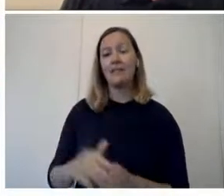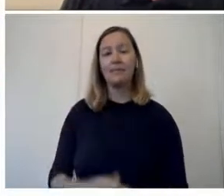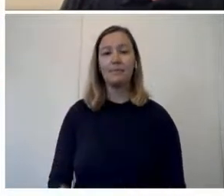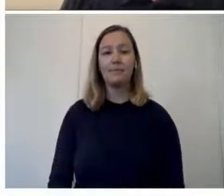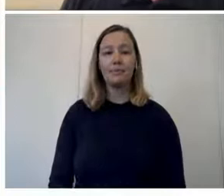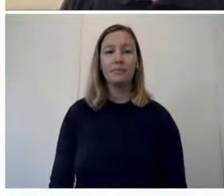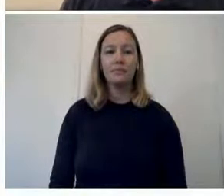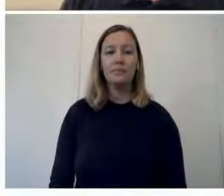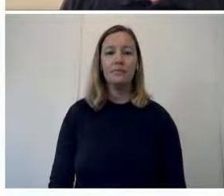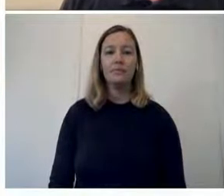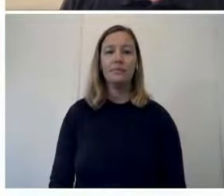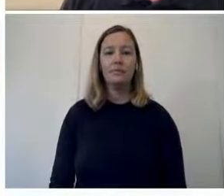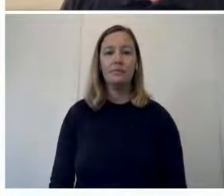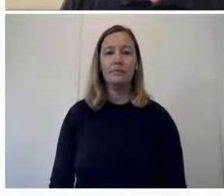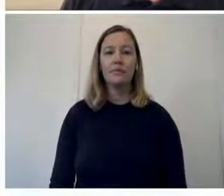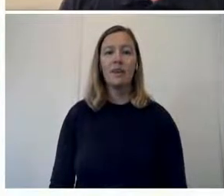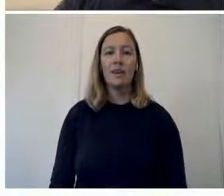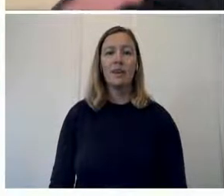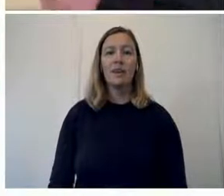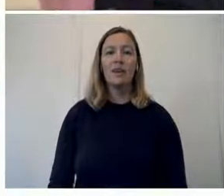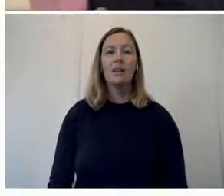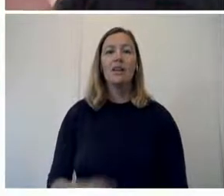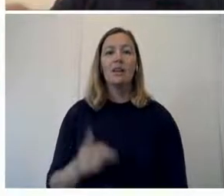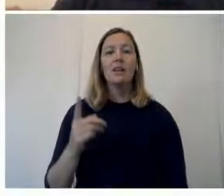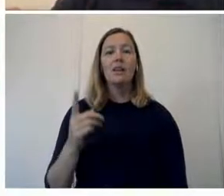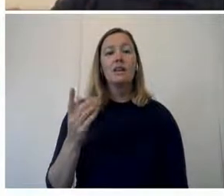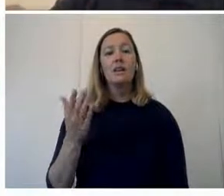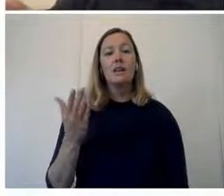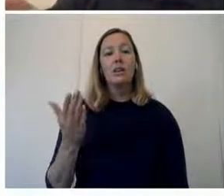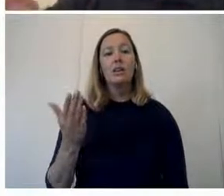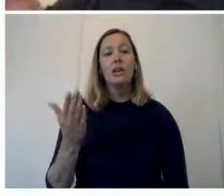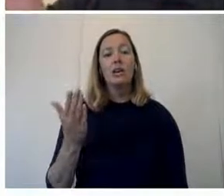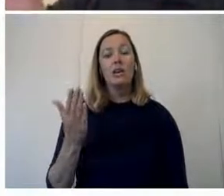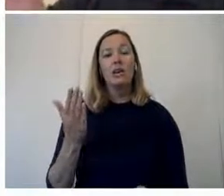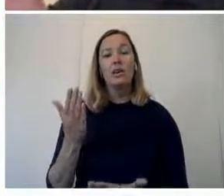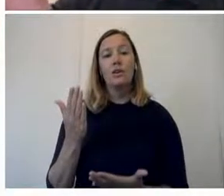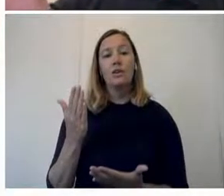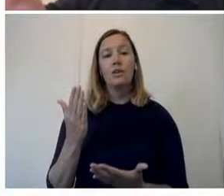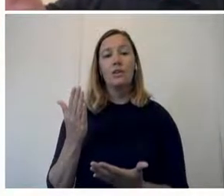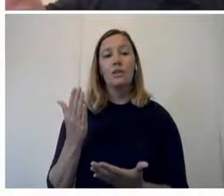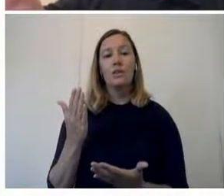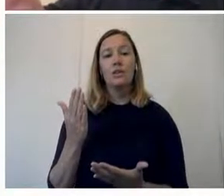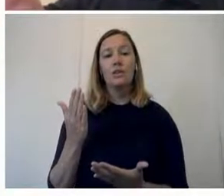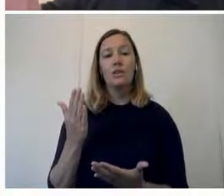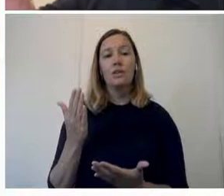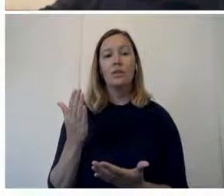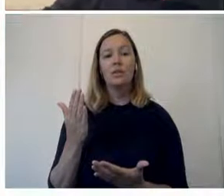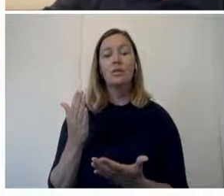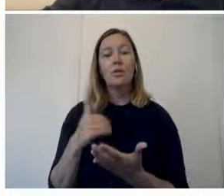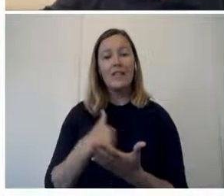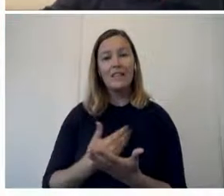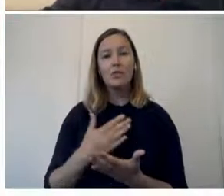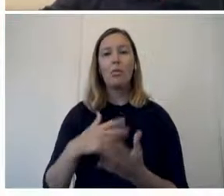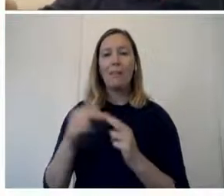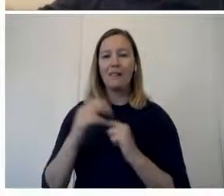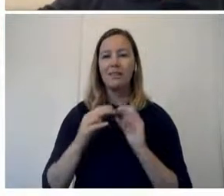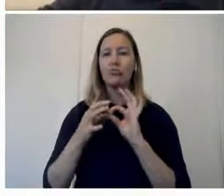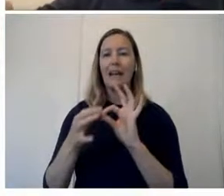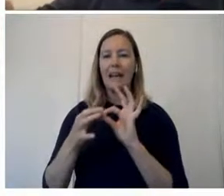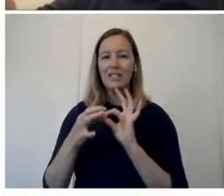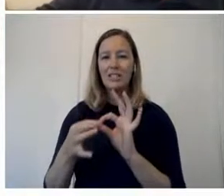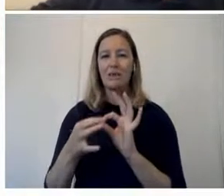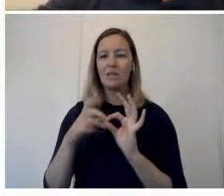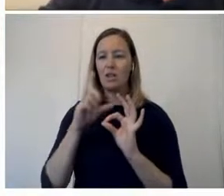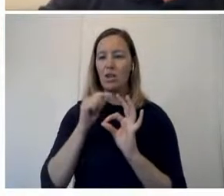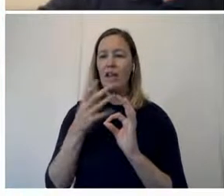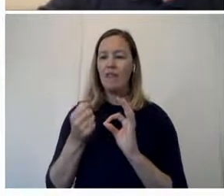much everyone else is doing something else with your marketing. So the point here is that you need to build relationships where you can have dialogue